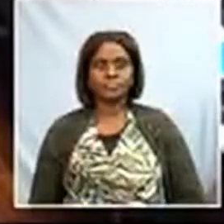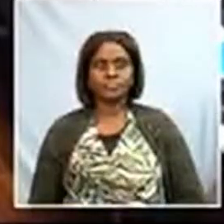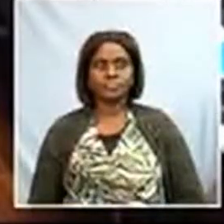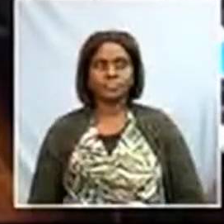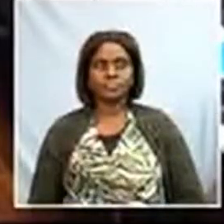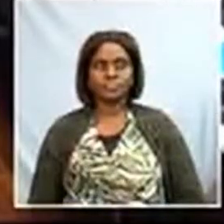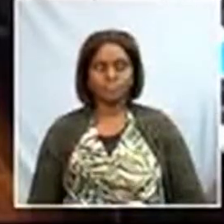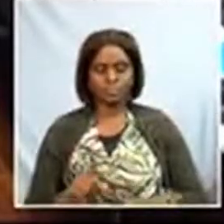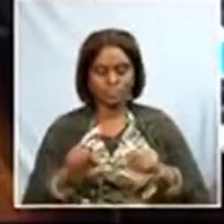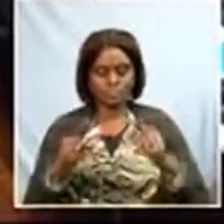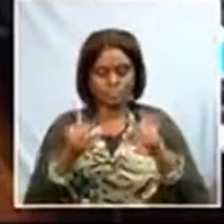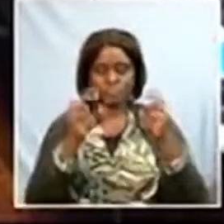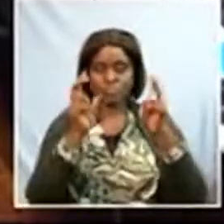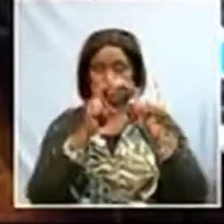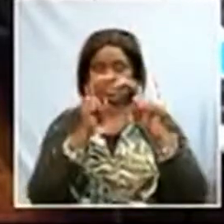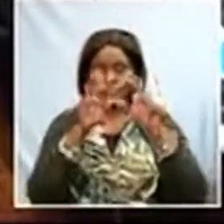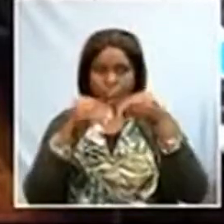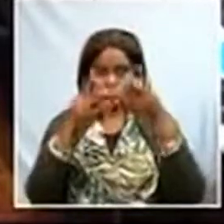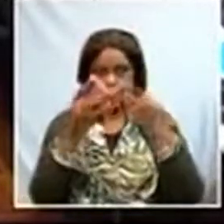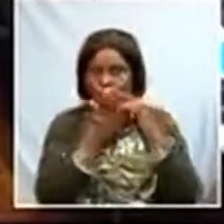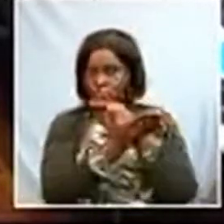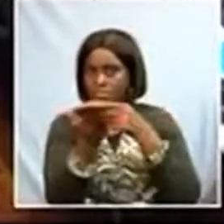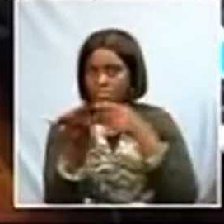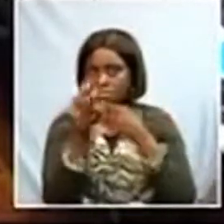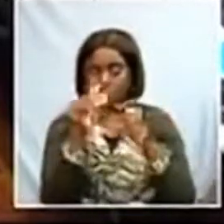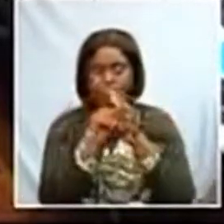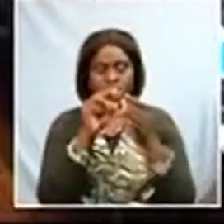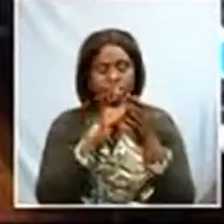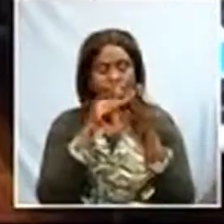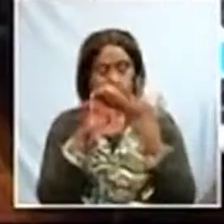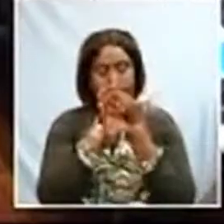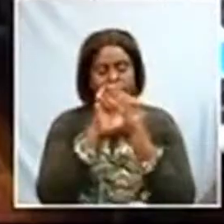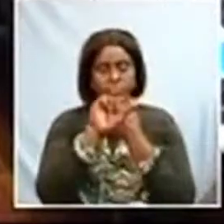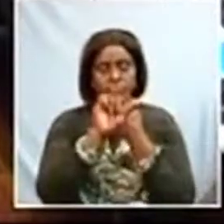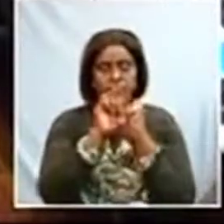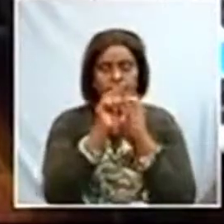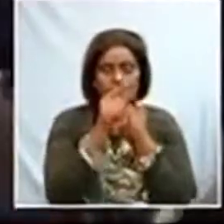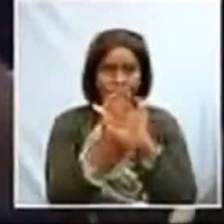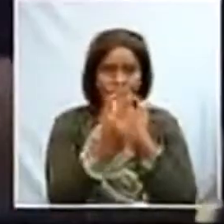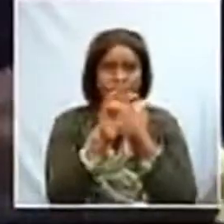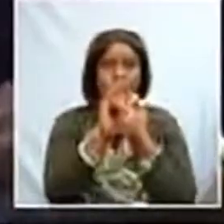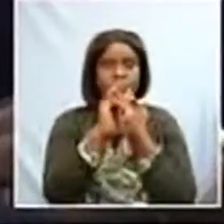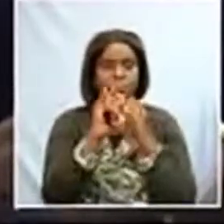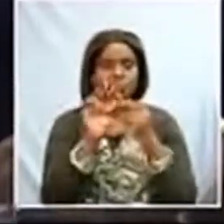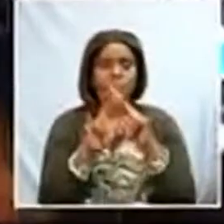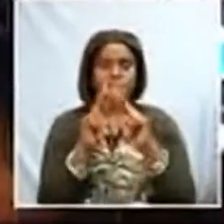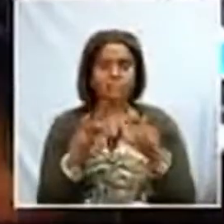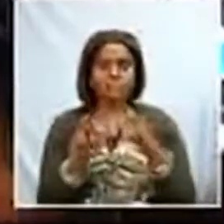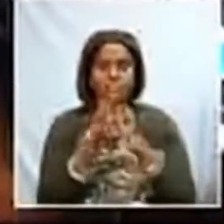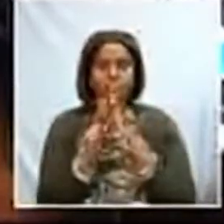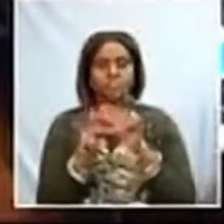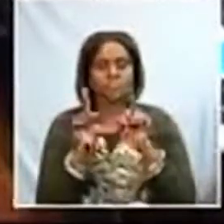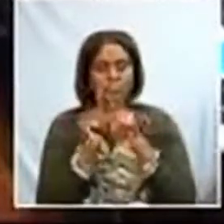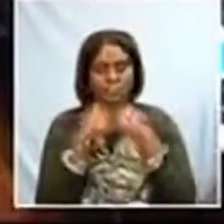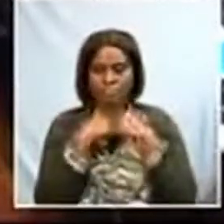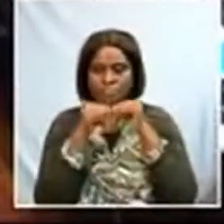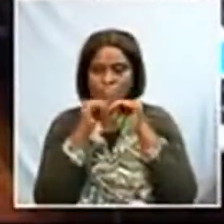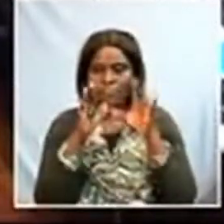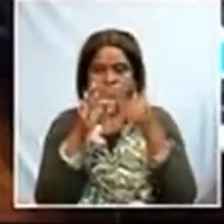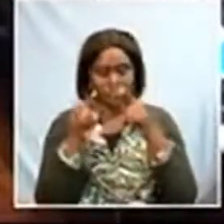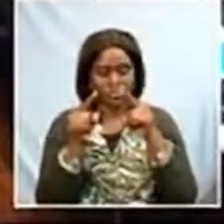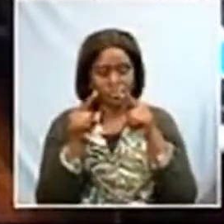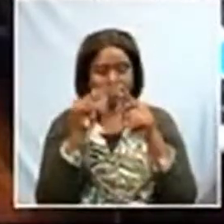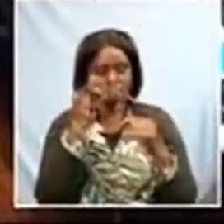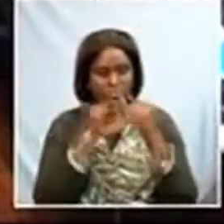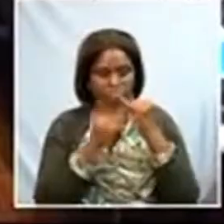So, but the contract was awarded to these in March 2023? Yes, Chair. and there was nothing happening, you end